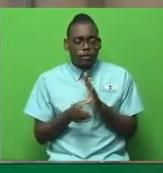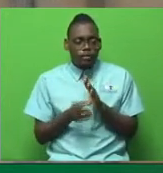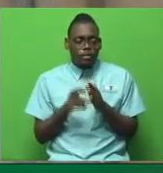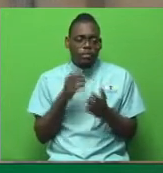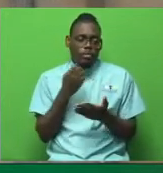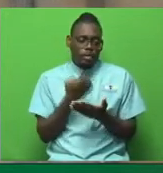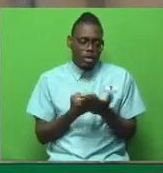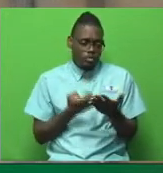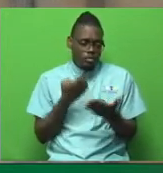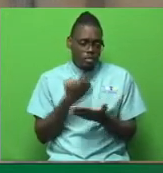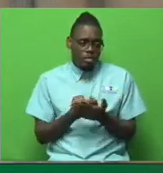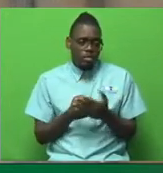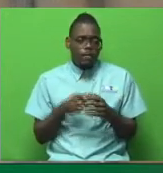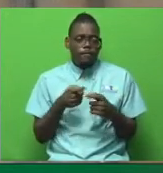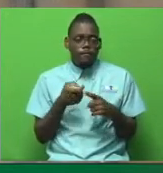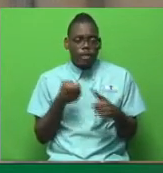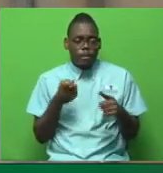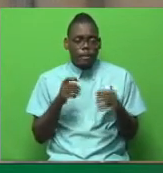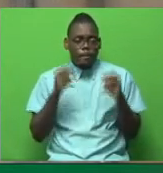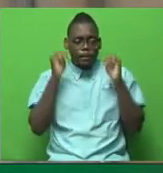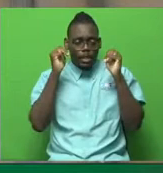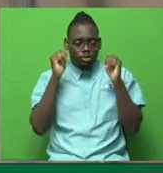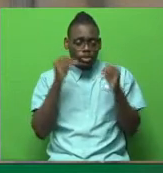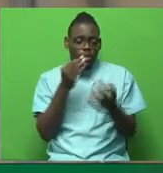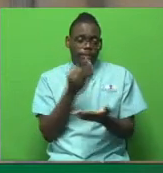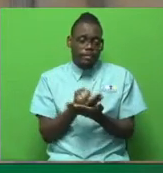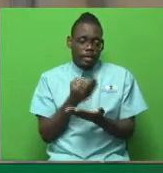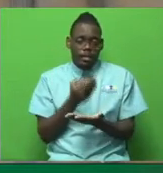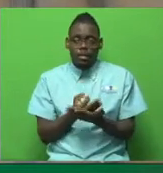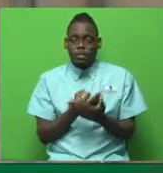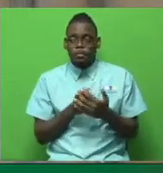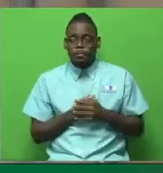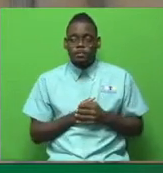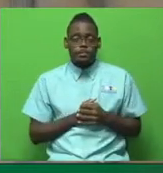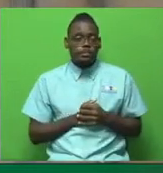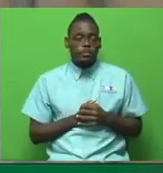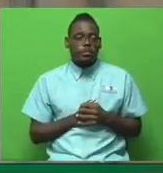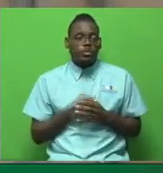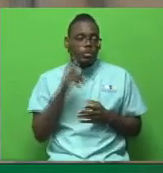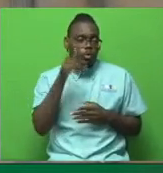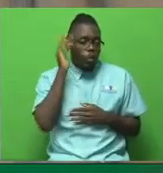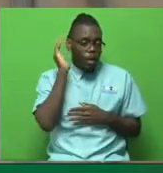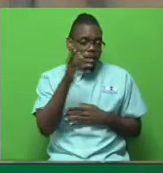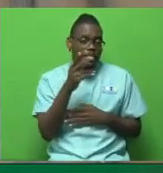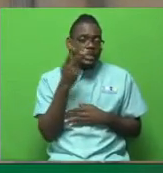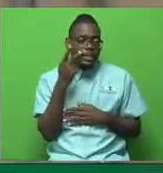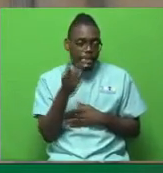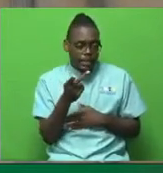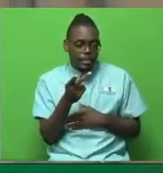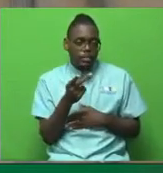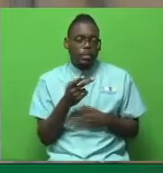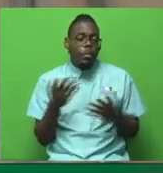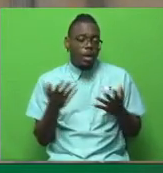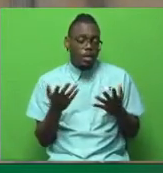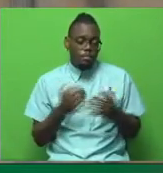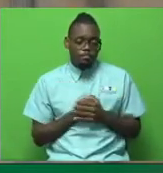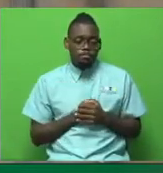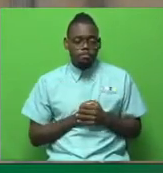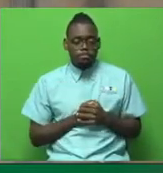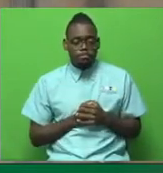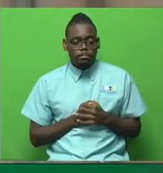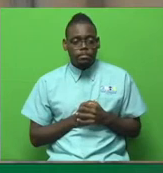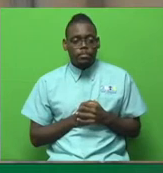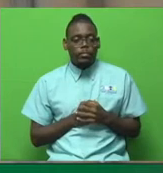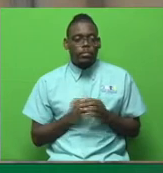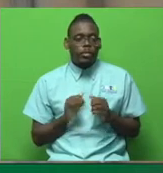imbud has produced and you will see in that review of the economy how well we have avoided